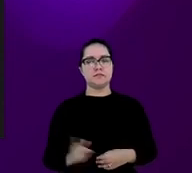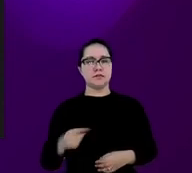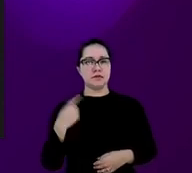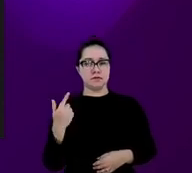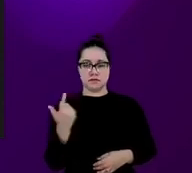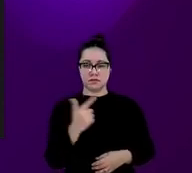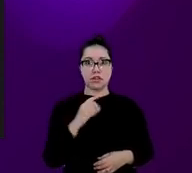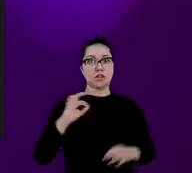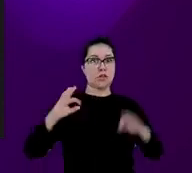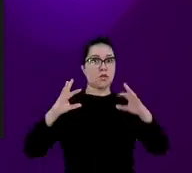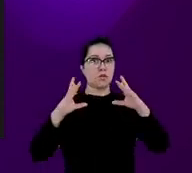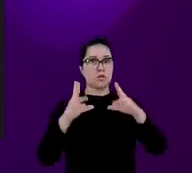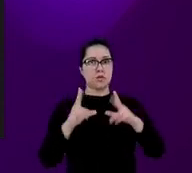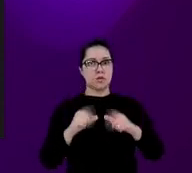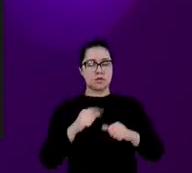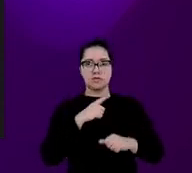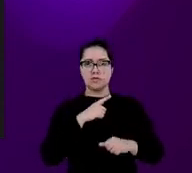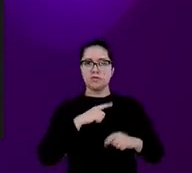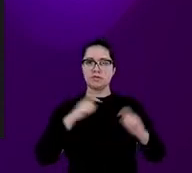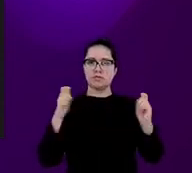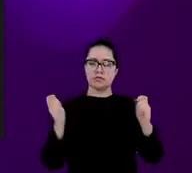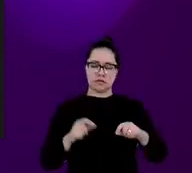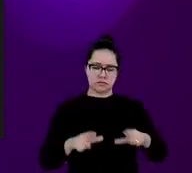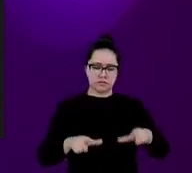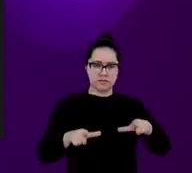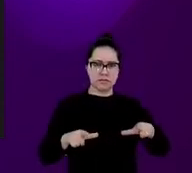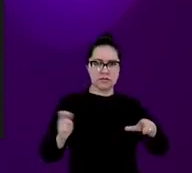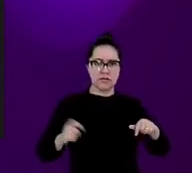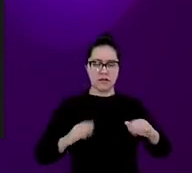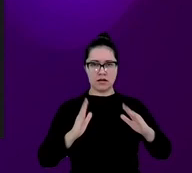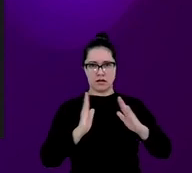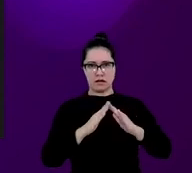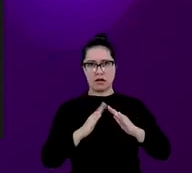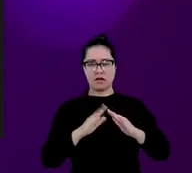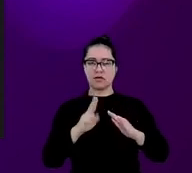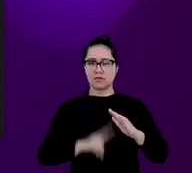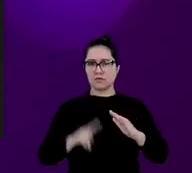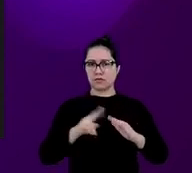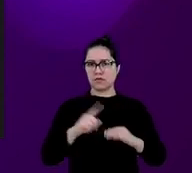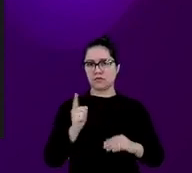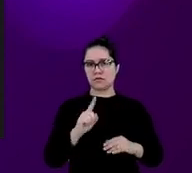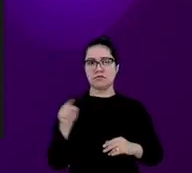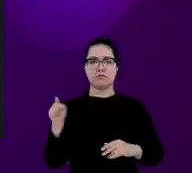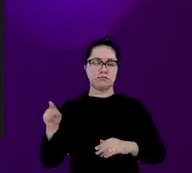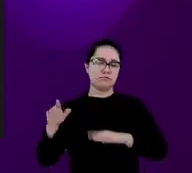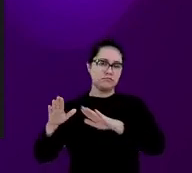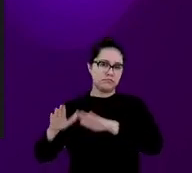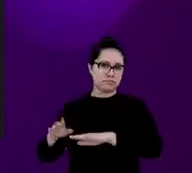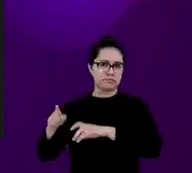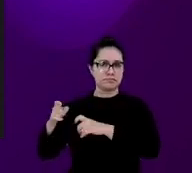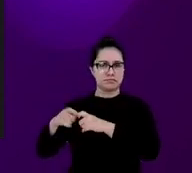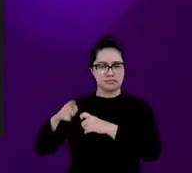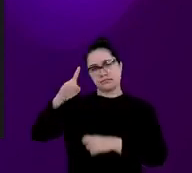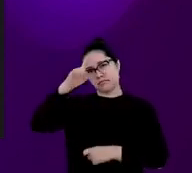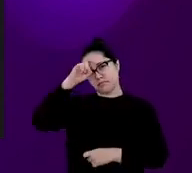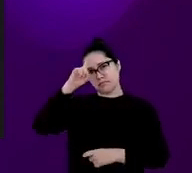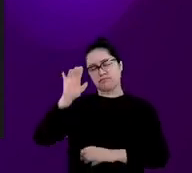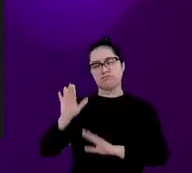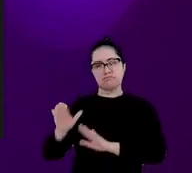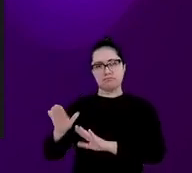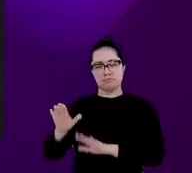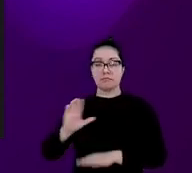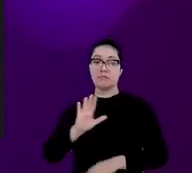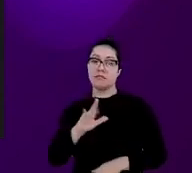the physician, but as a next step, it can be done. It's just, it's more related to a business